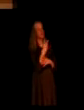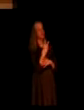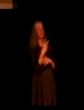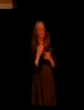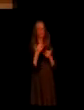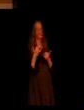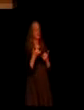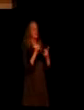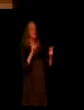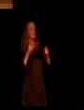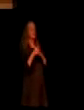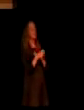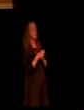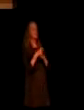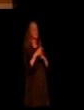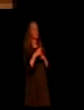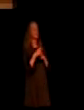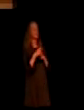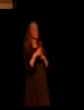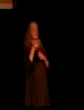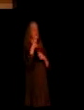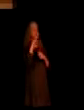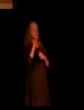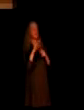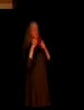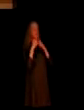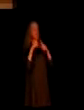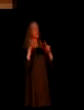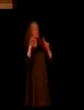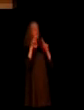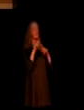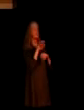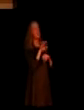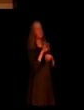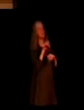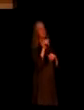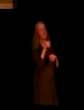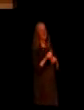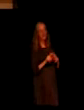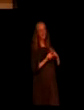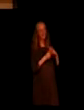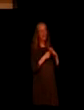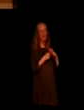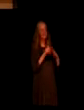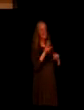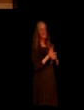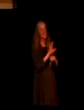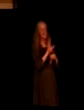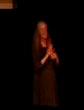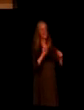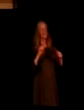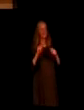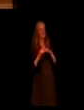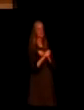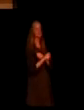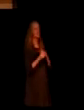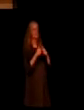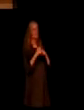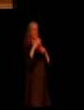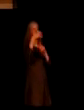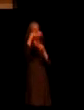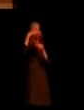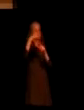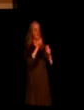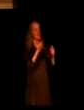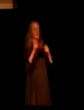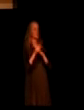science that we talk about could have ever made it if we hadn't had the computer revolution along with the satellite